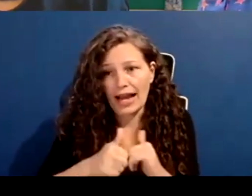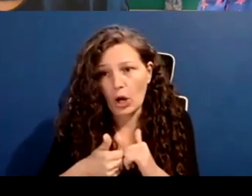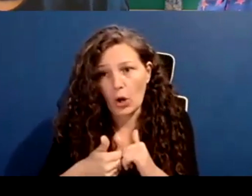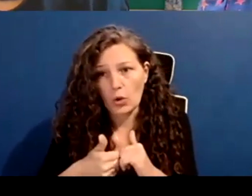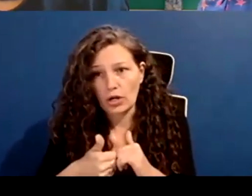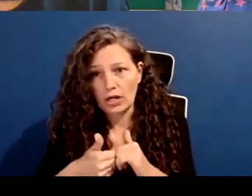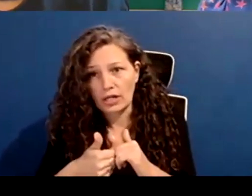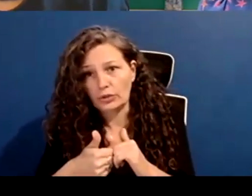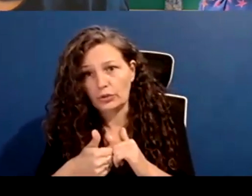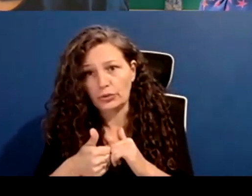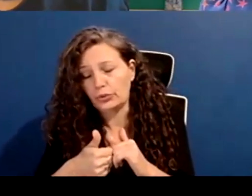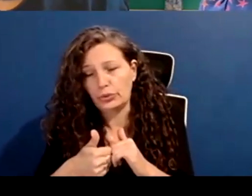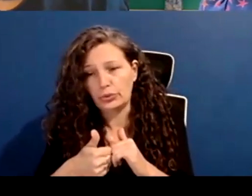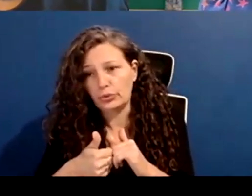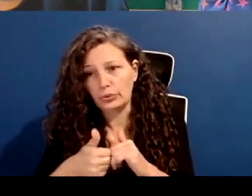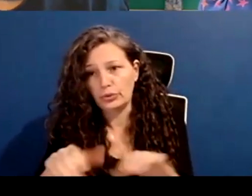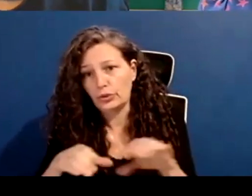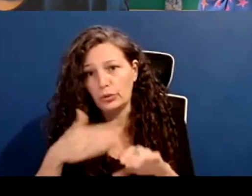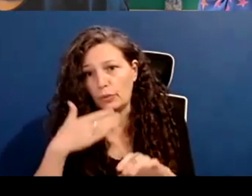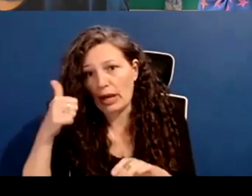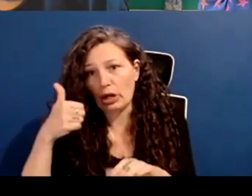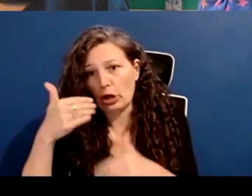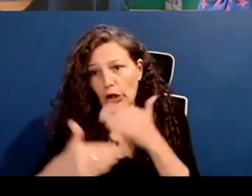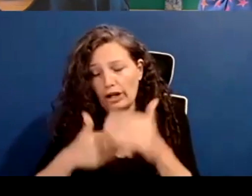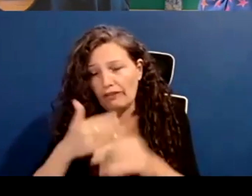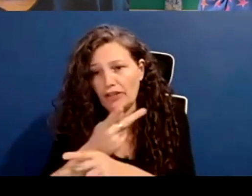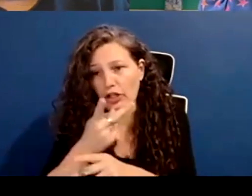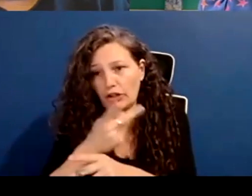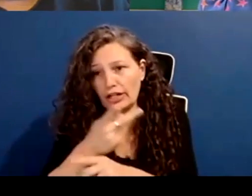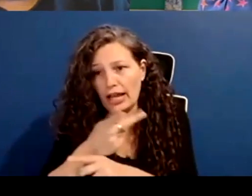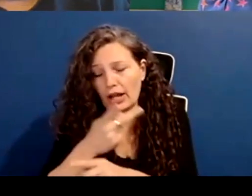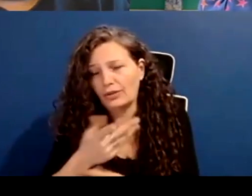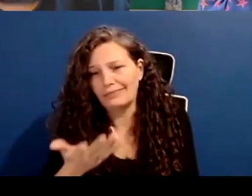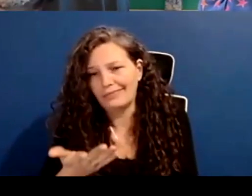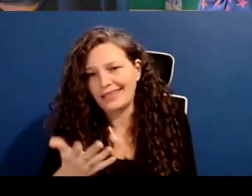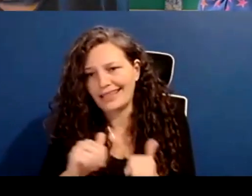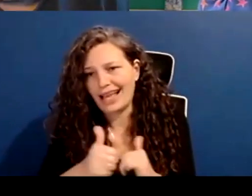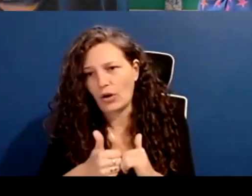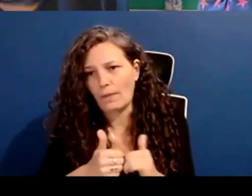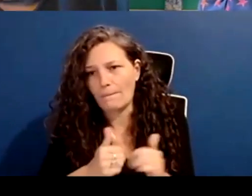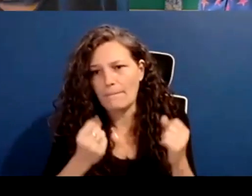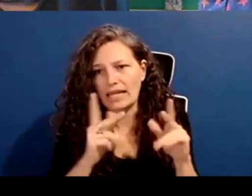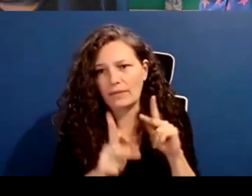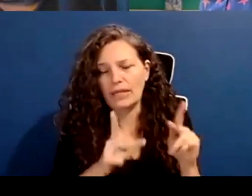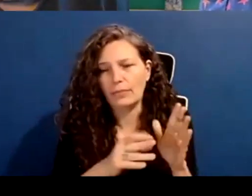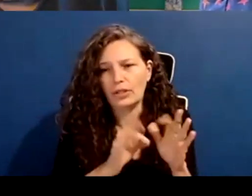So it's not explicit, but I've seen texts like that